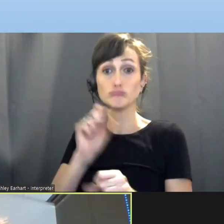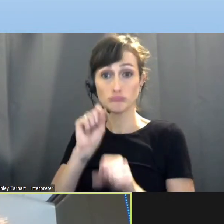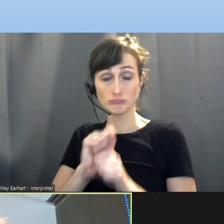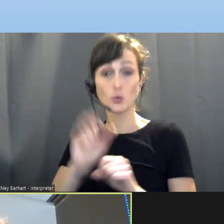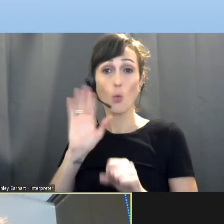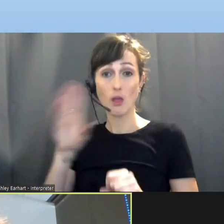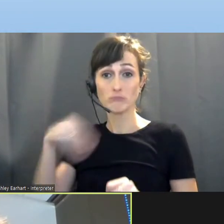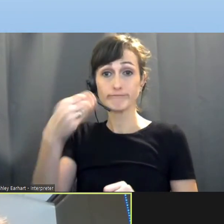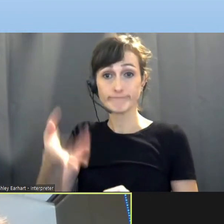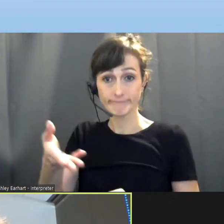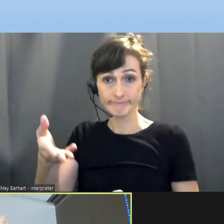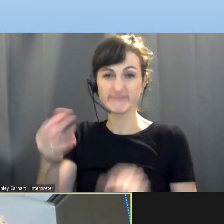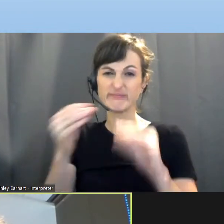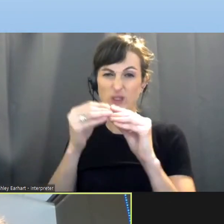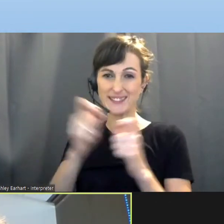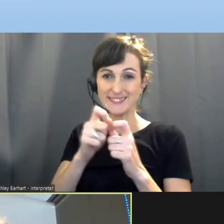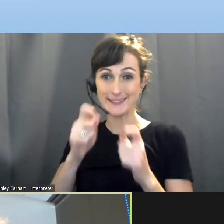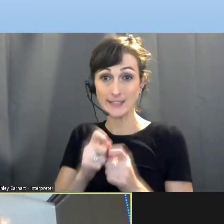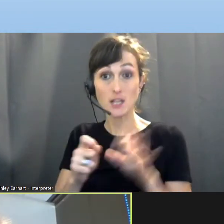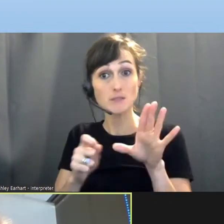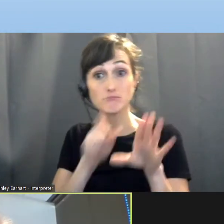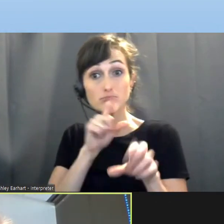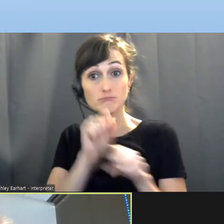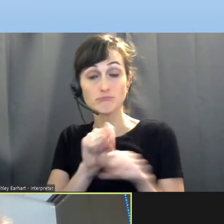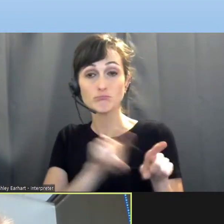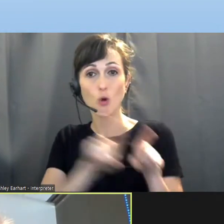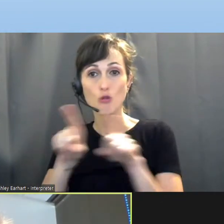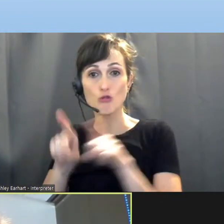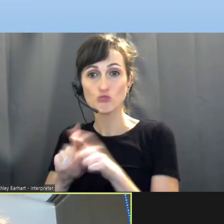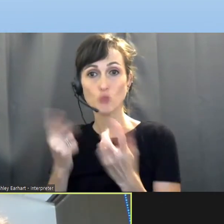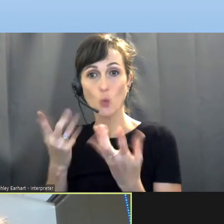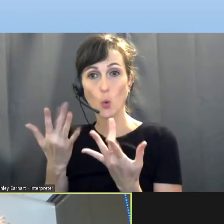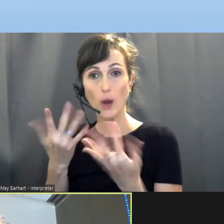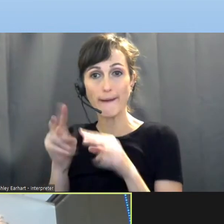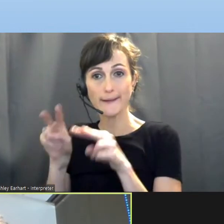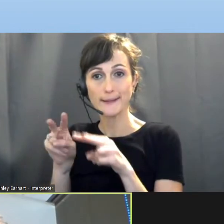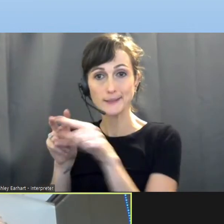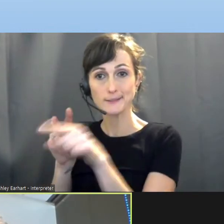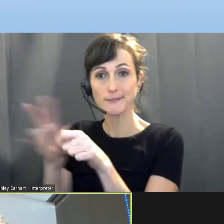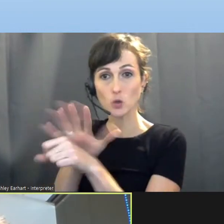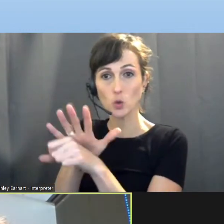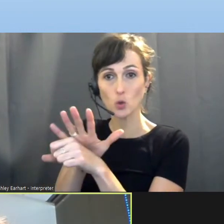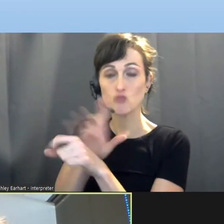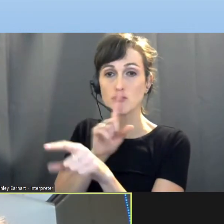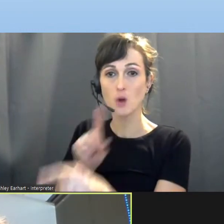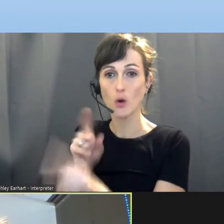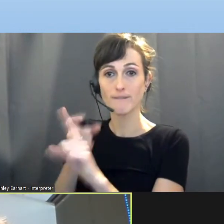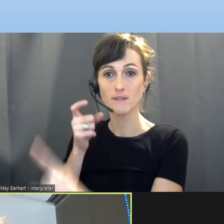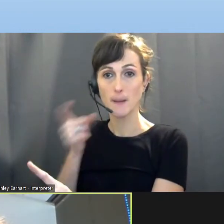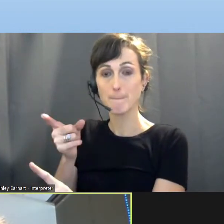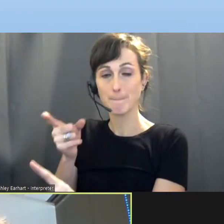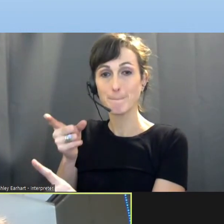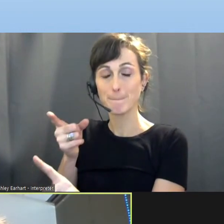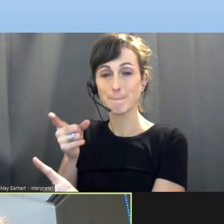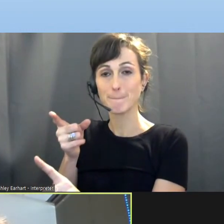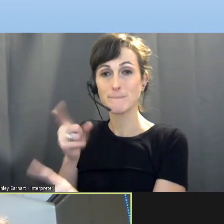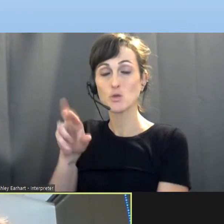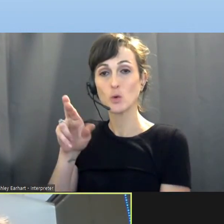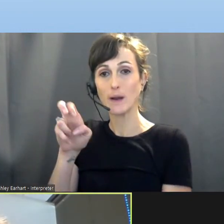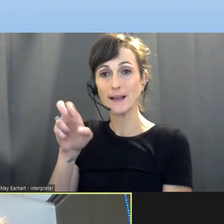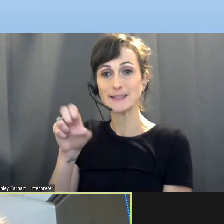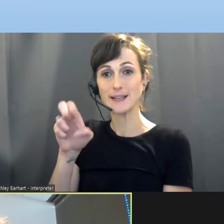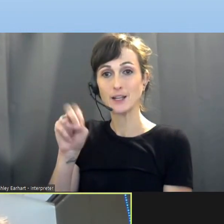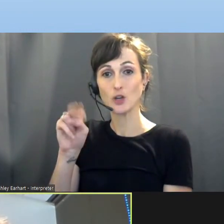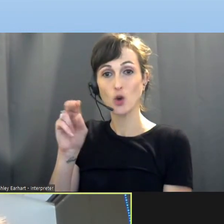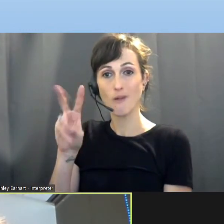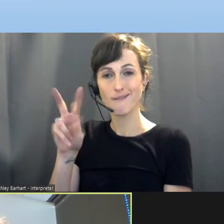provide more details. And I'm actually also waiting on a full report from Resinova Labs as well.